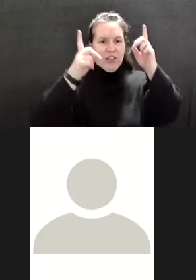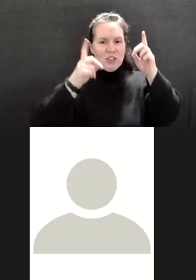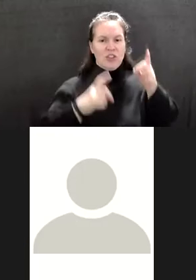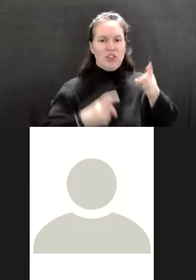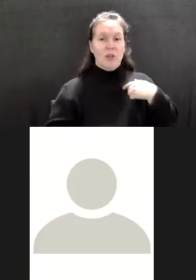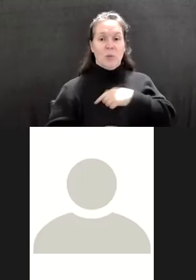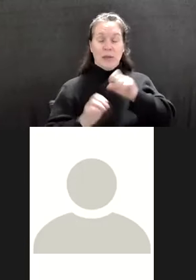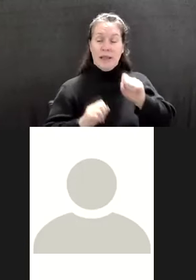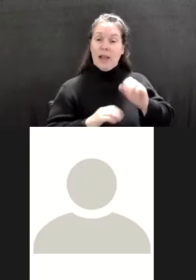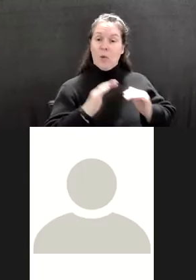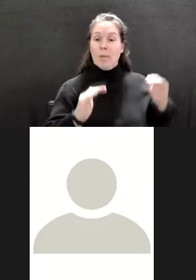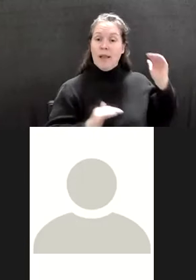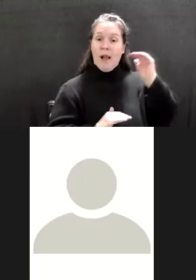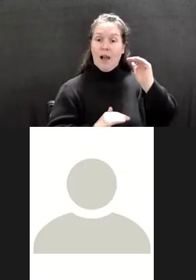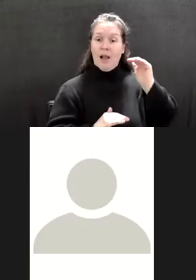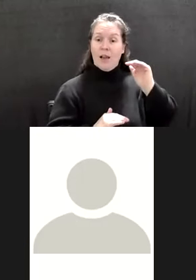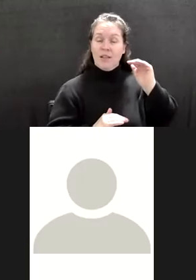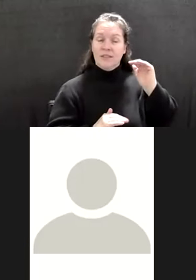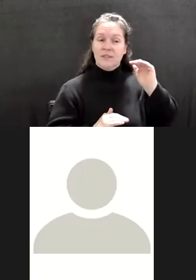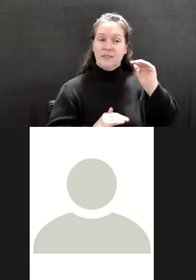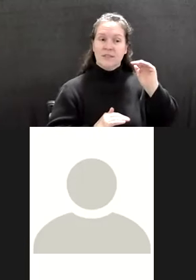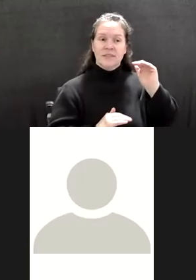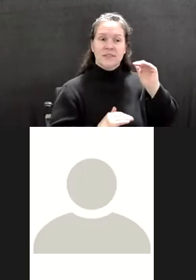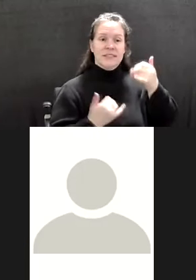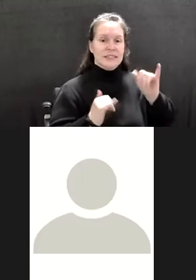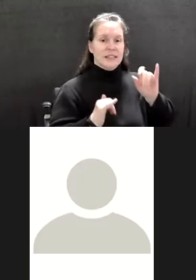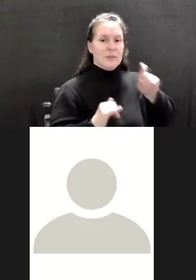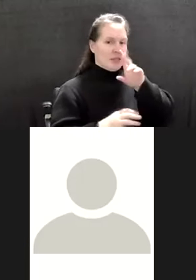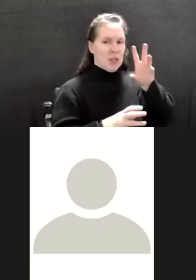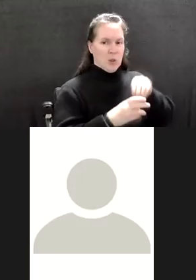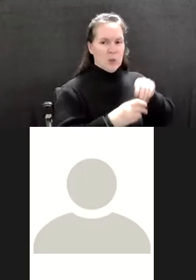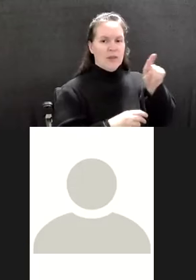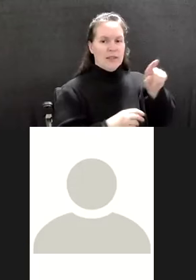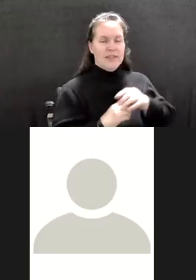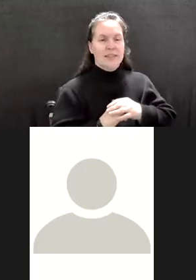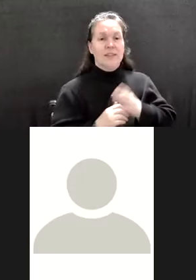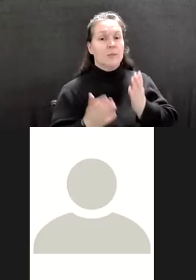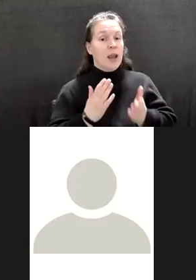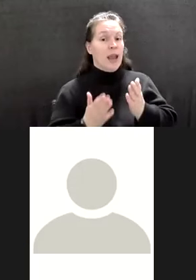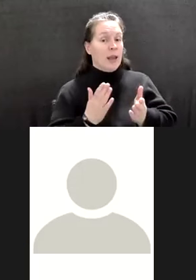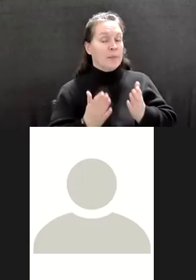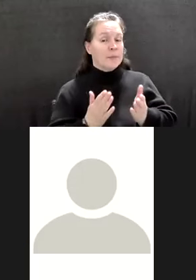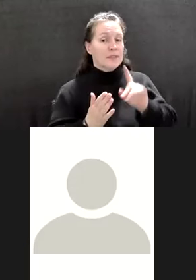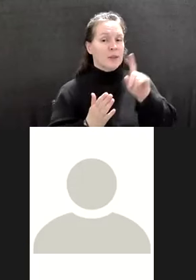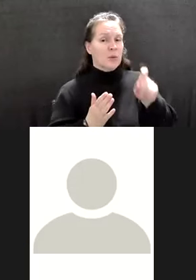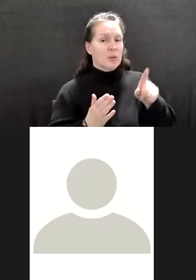though we can go above and beyond. So perhaps maybe the question is this list actually